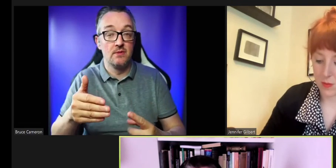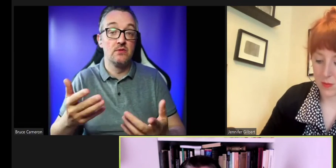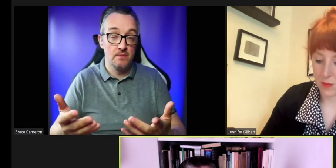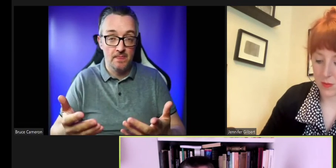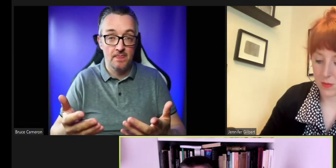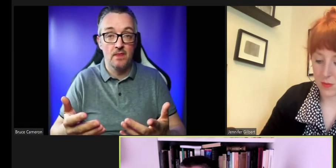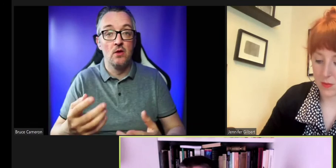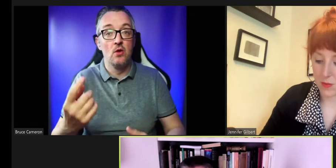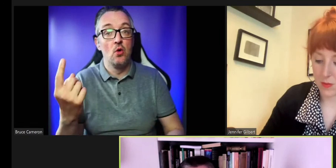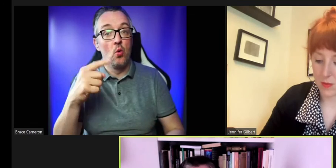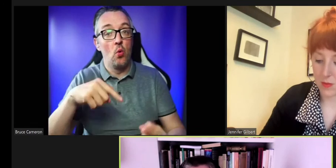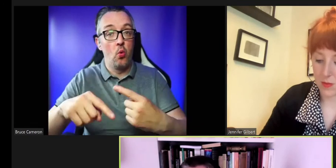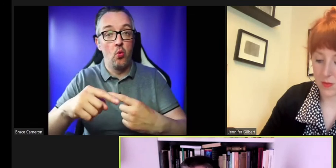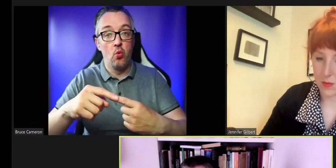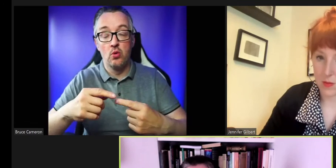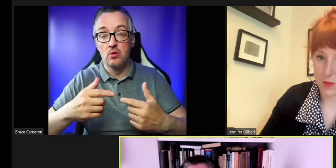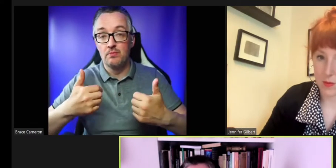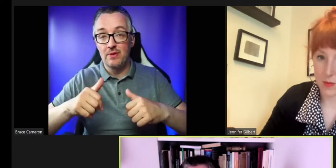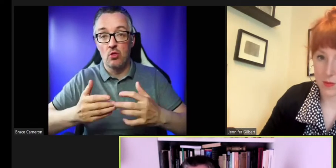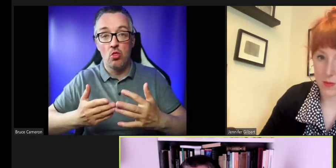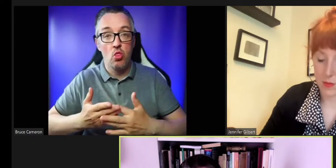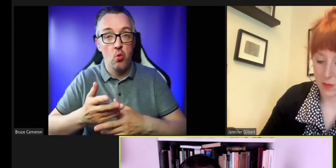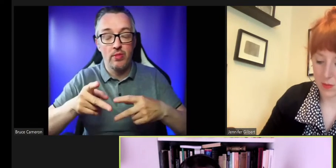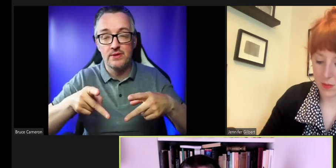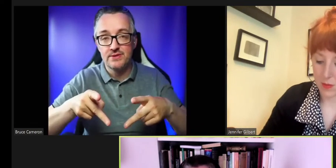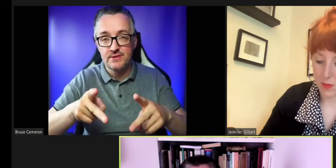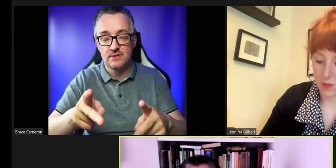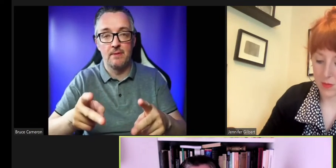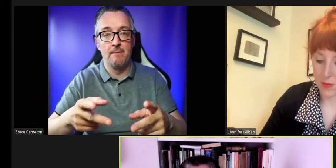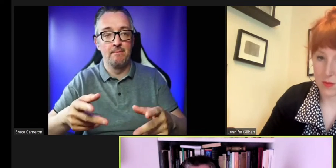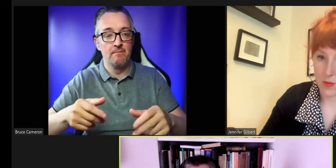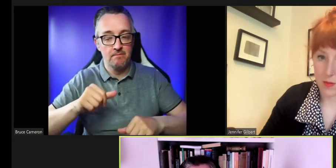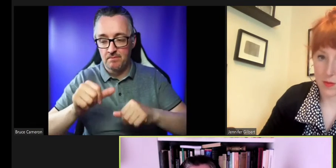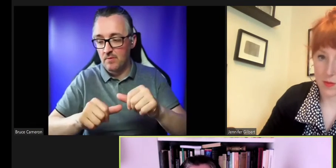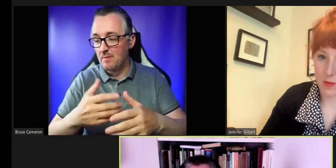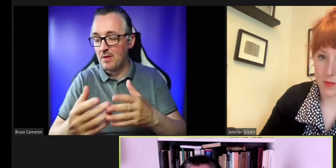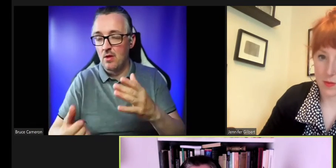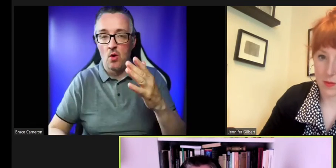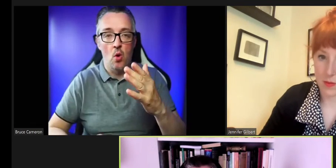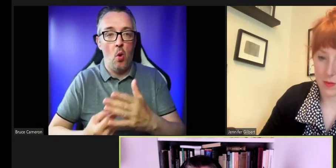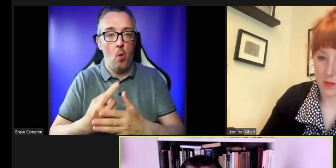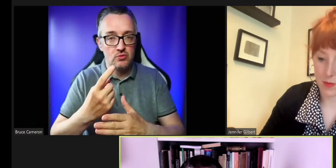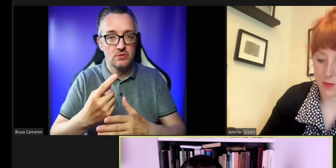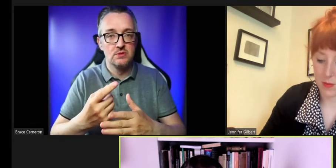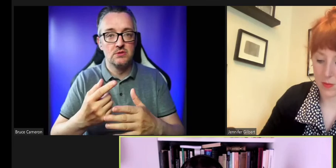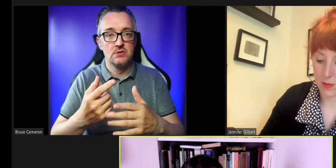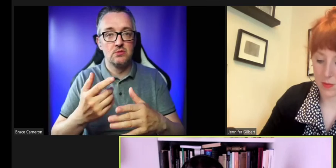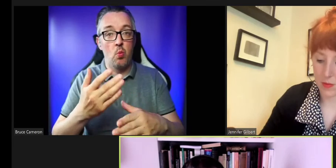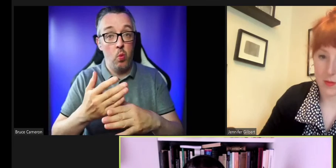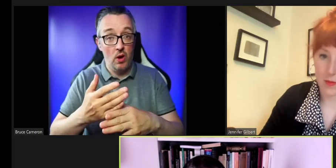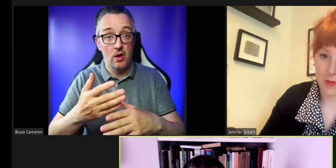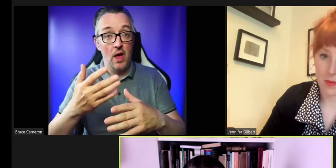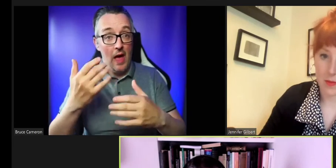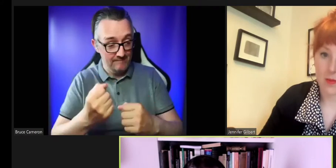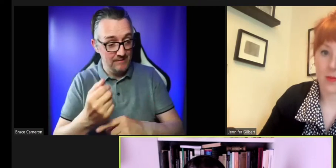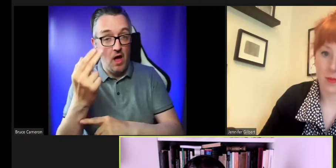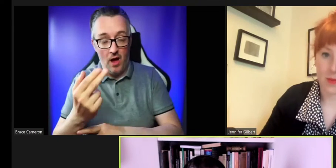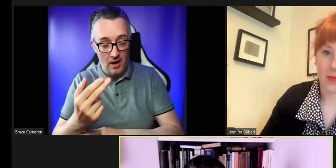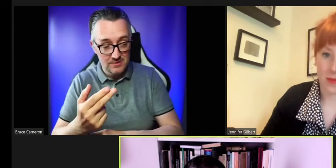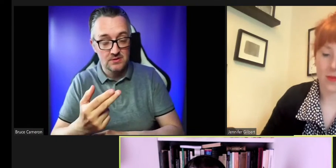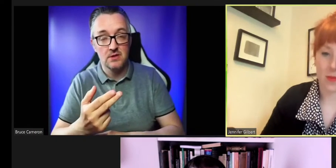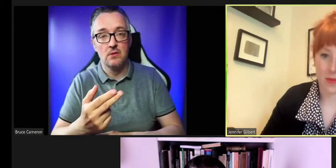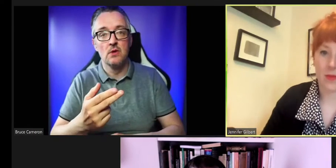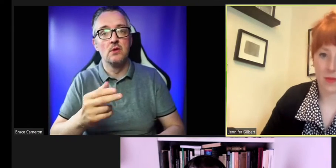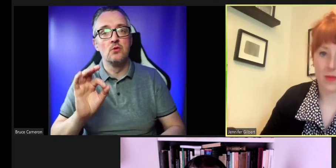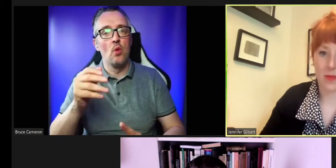do manage to get through the system, people who do get opportunities and make work, but it's not acknowledged that is neurodivergent